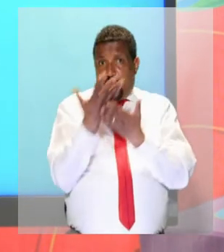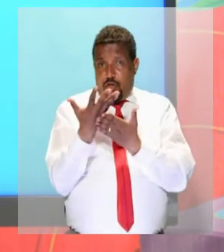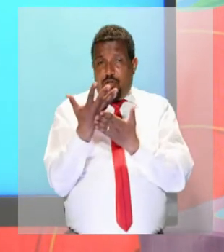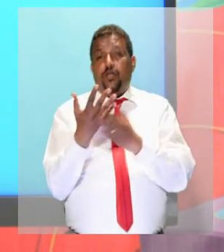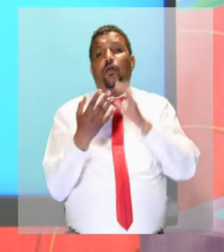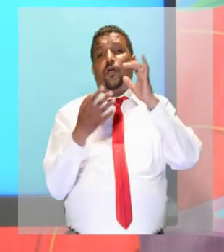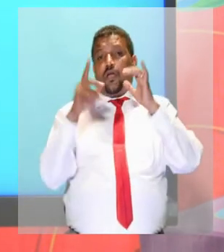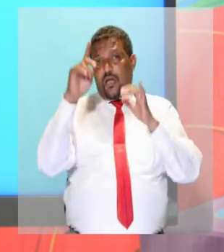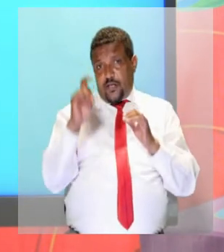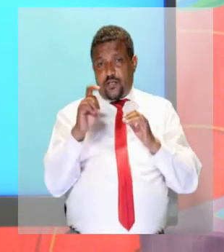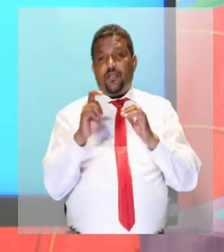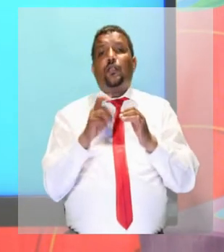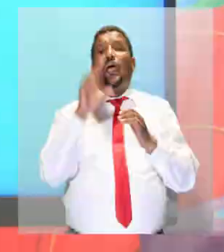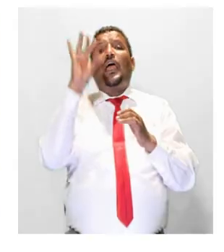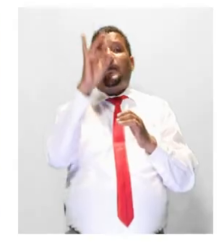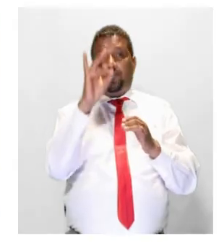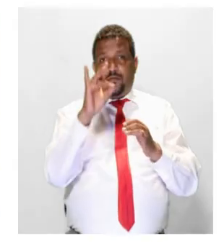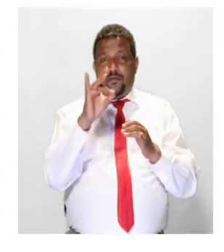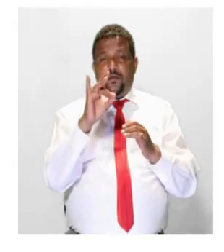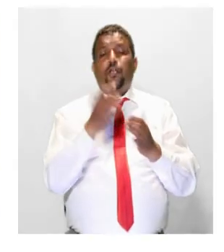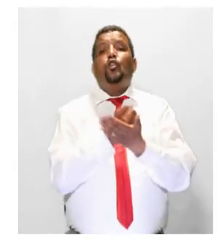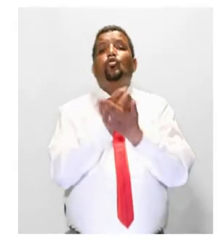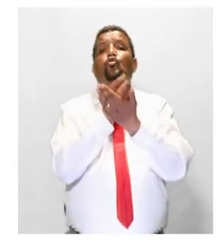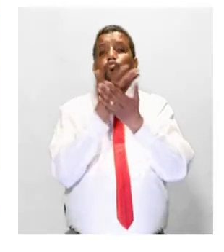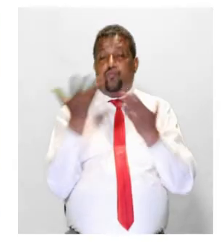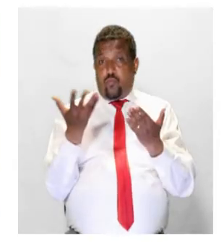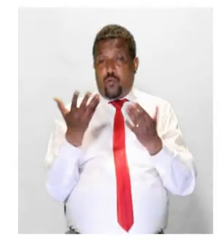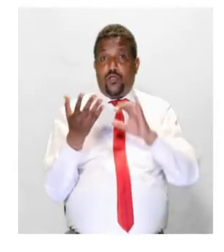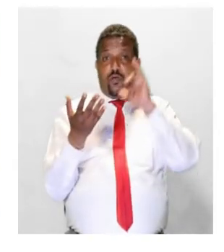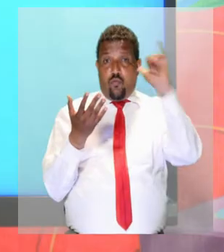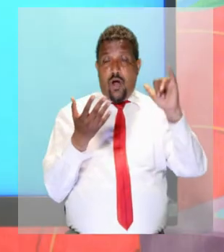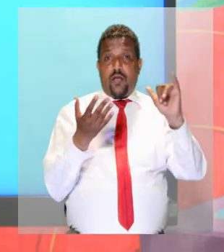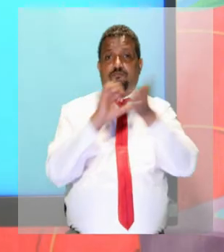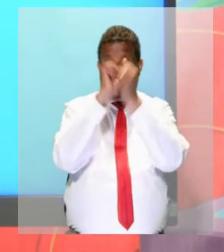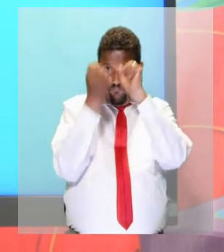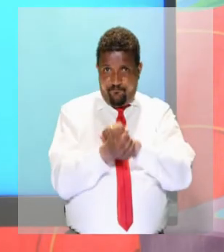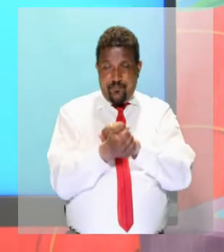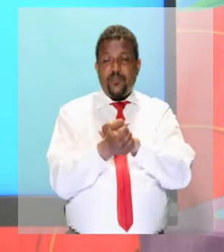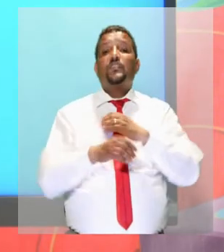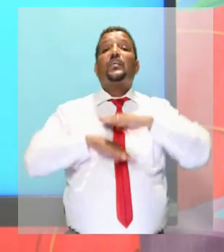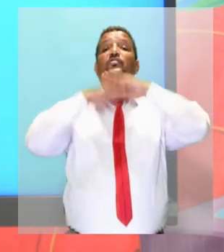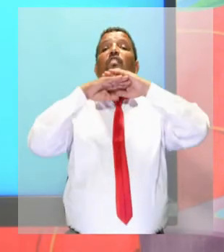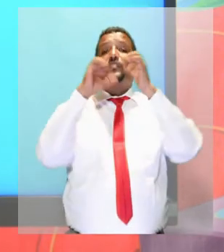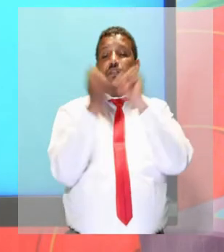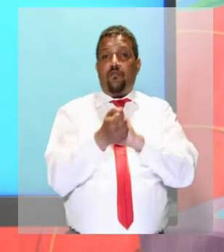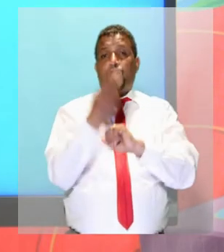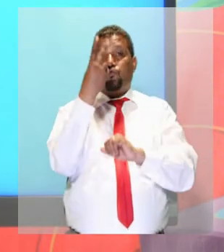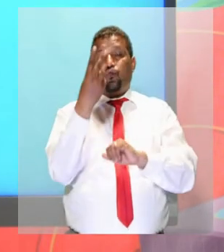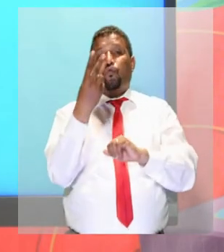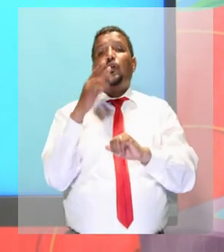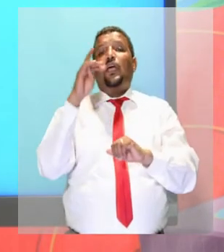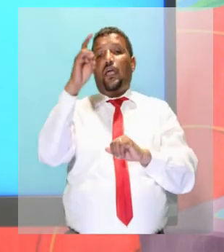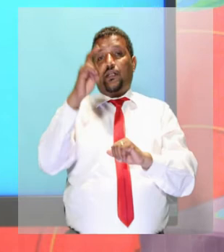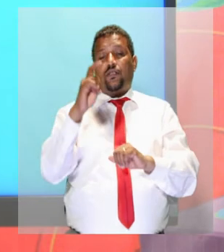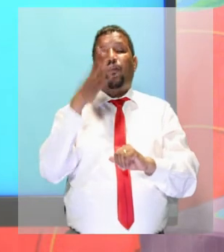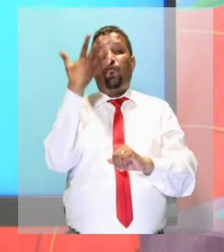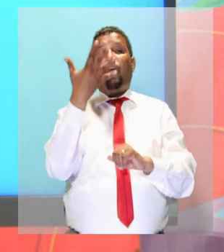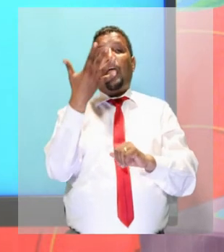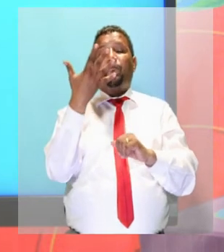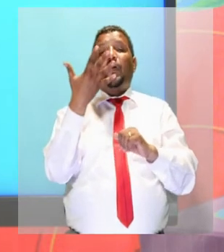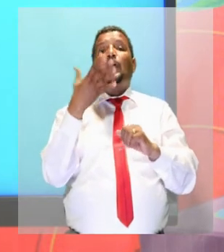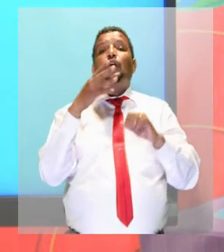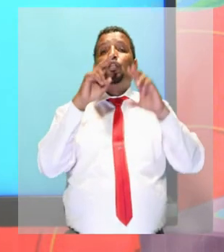commodity Y is always equal to the satisfaction that he derives from consumption of 2 units of X and 5 units of